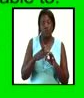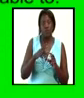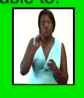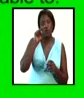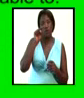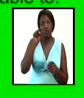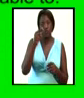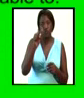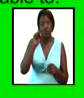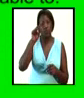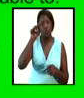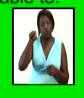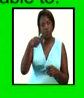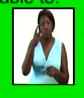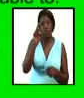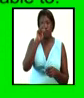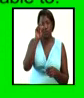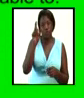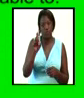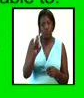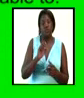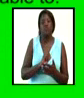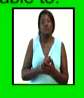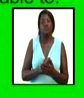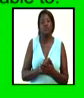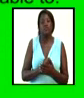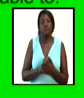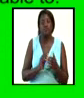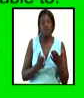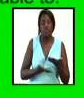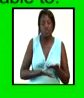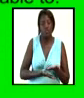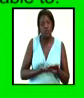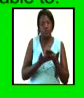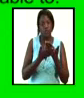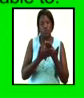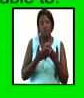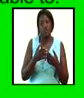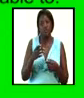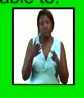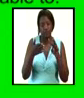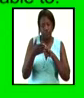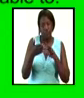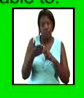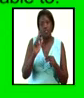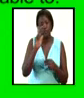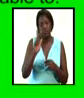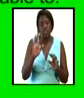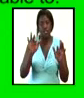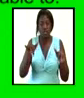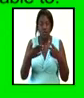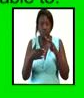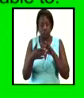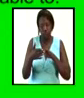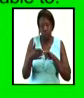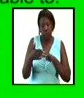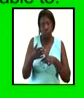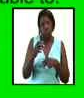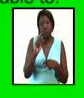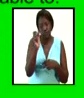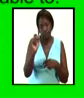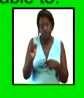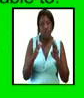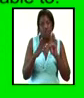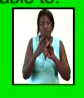marks. That's the marks we make in a piece of writing to help the reader understand our writing exactly as we mean it to sound.